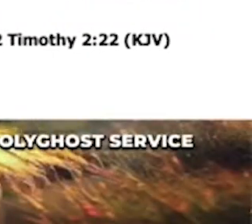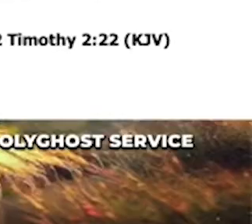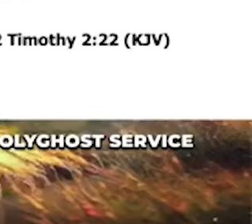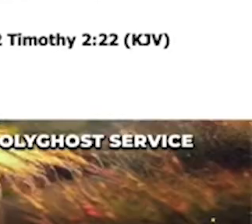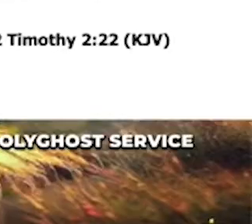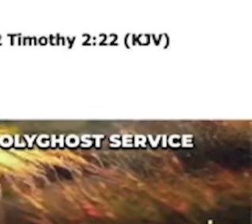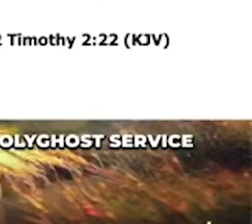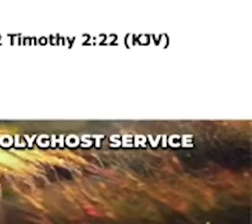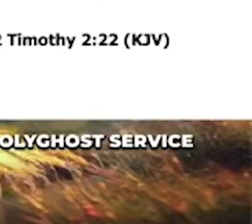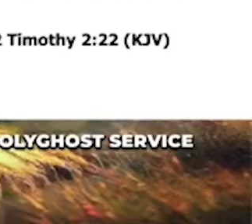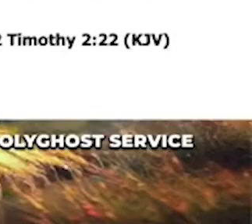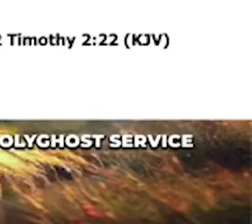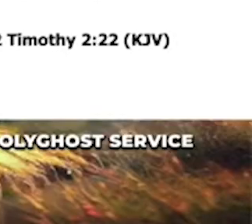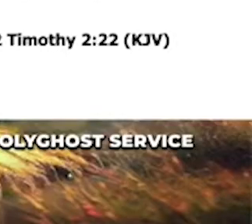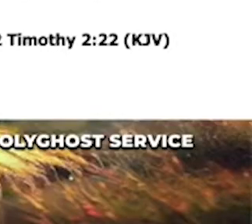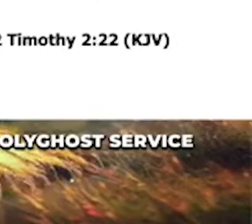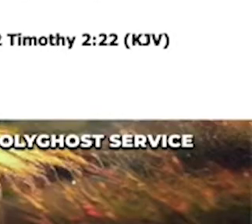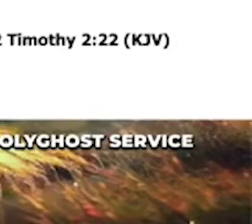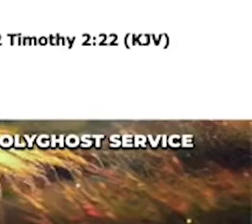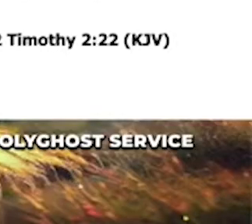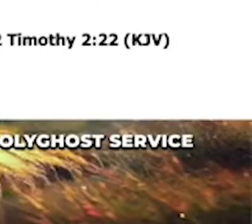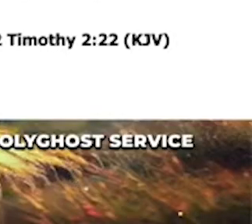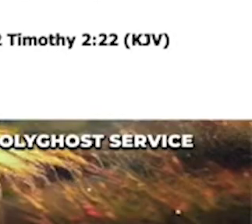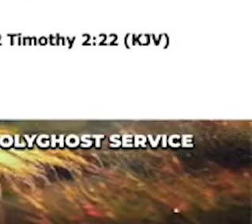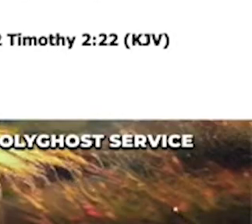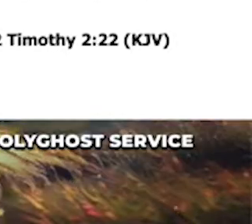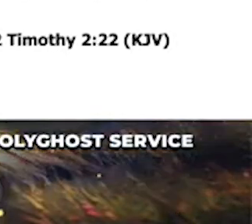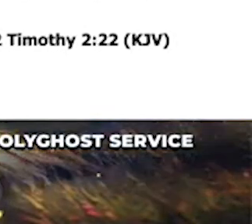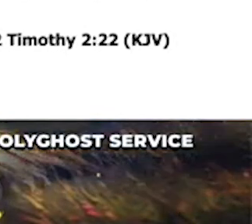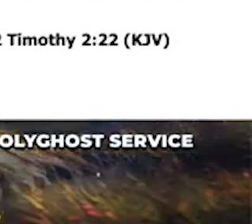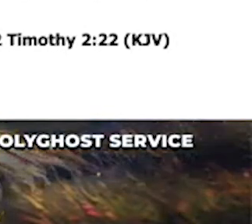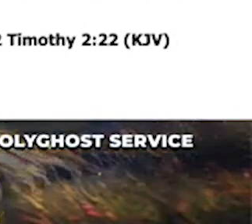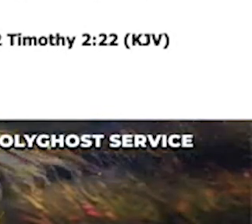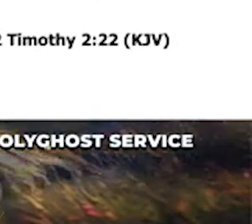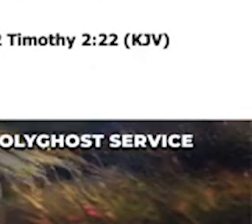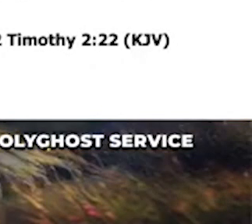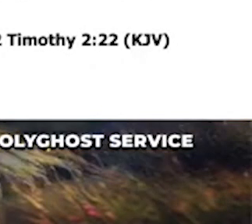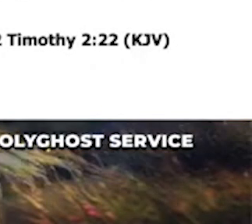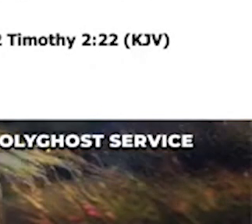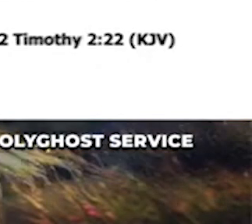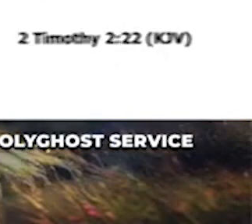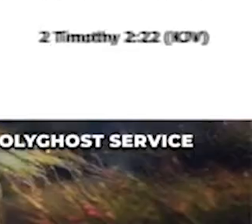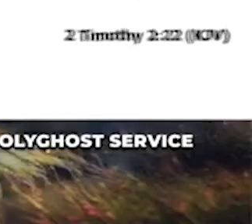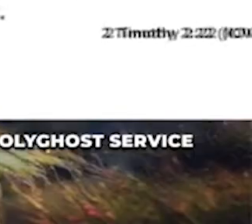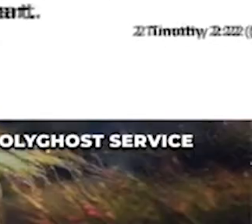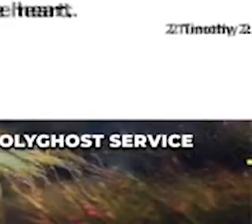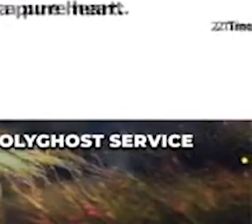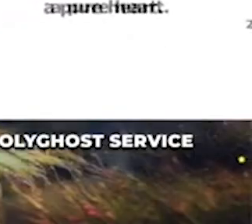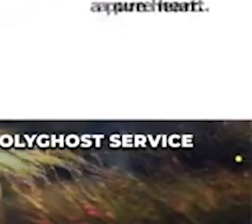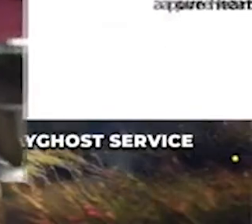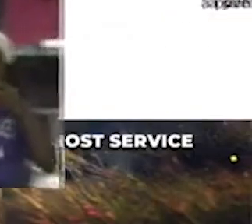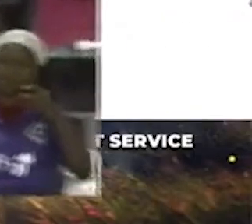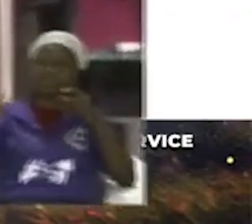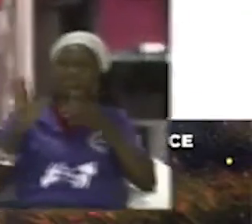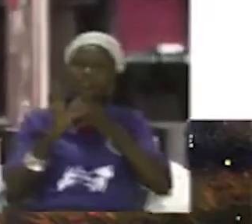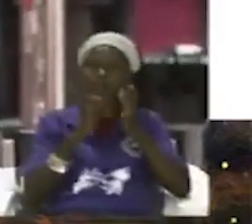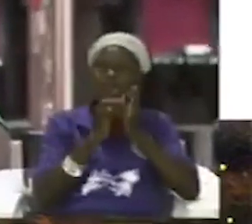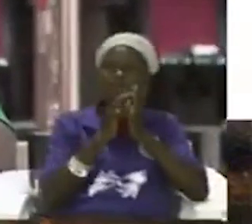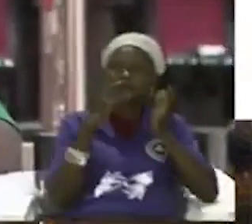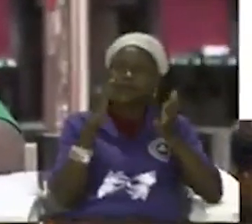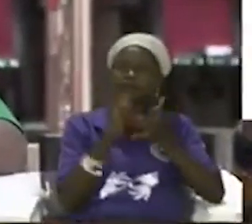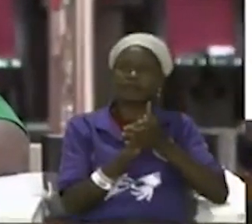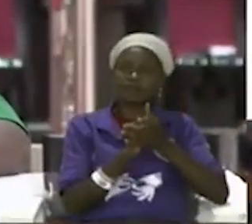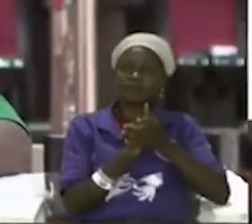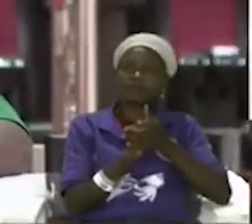In 1 John chapter 2, from verse 15 to 17, 1 John chapter 2, verse 15 to 17, the Bible says, hey,